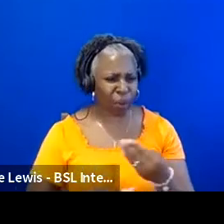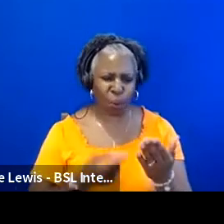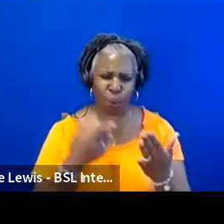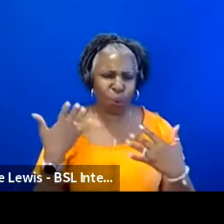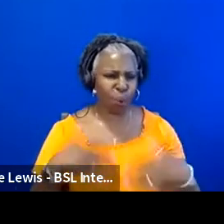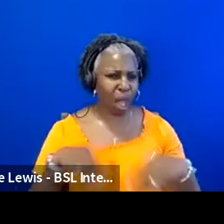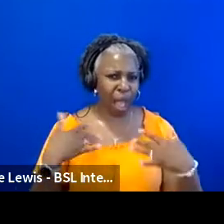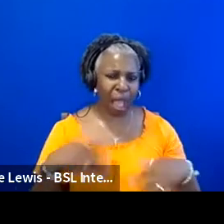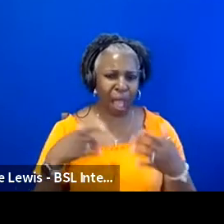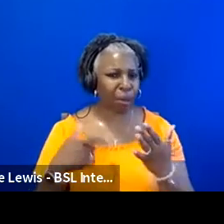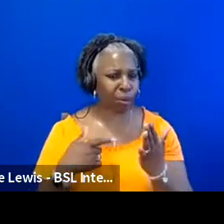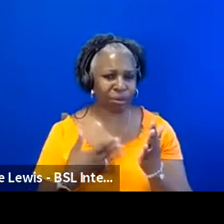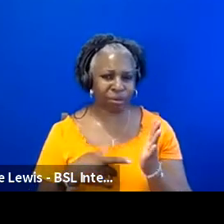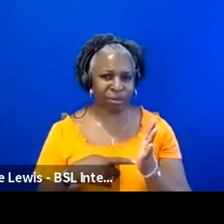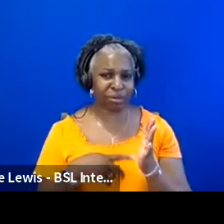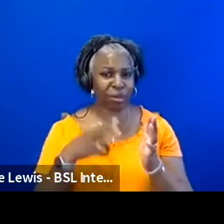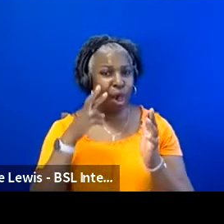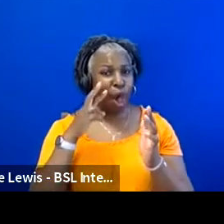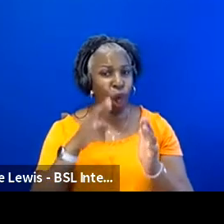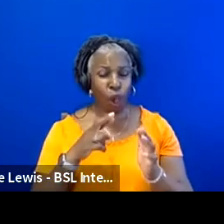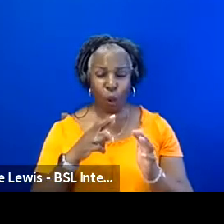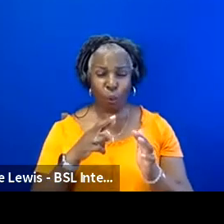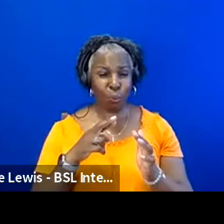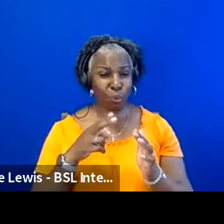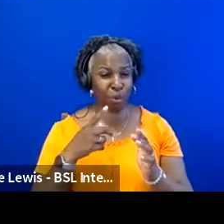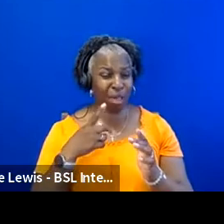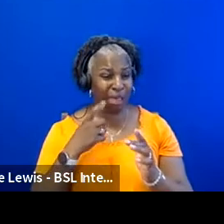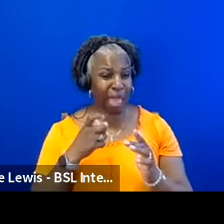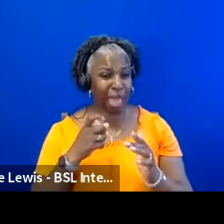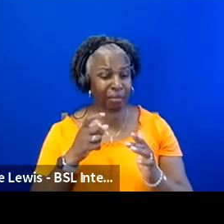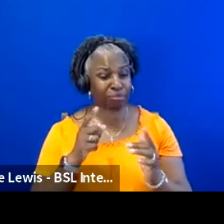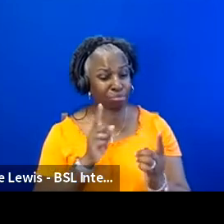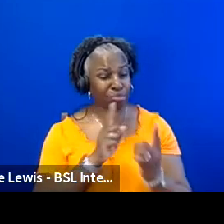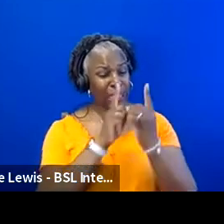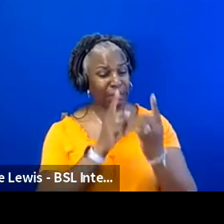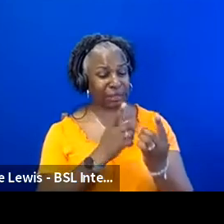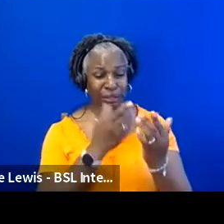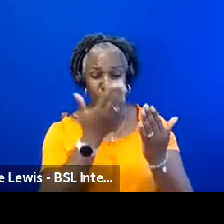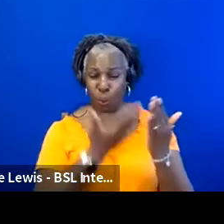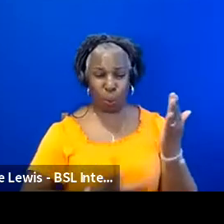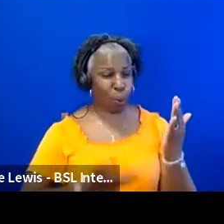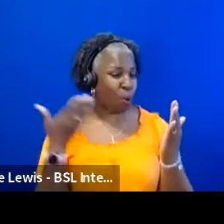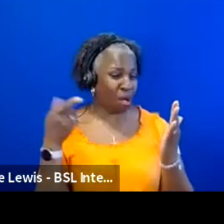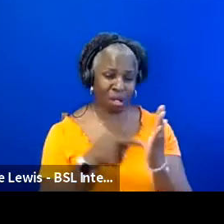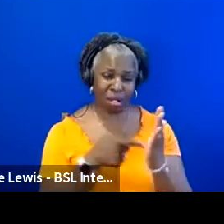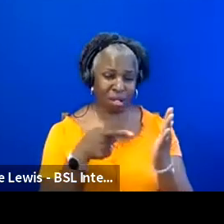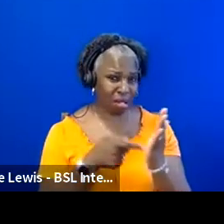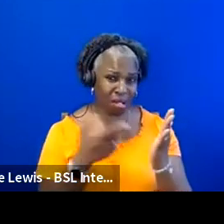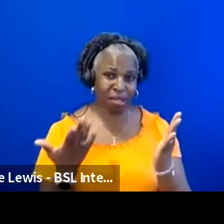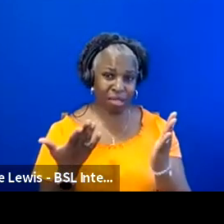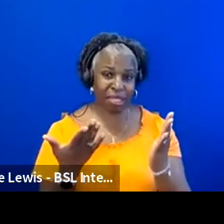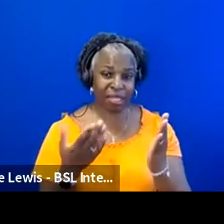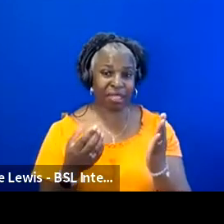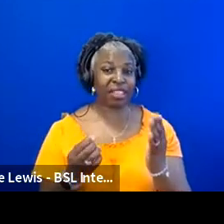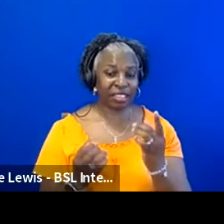And I just hope one day that we can all meet in person. That would be a great thing. But yeah, for me, inspiration, it